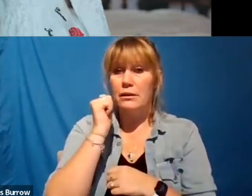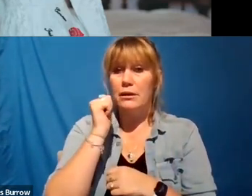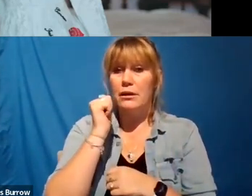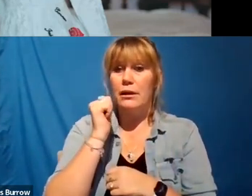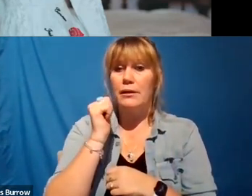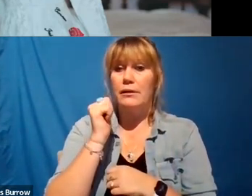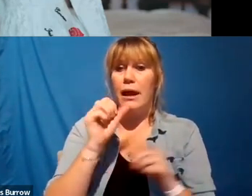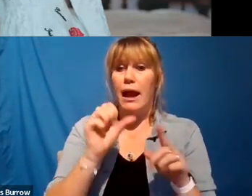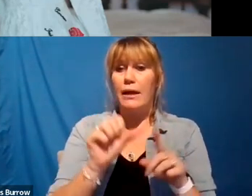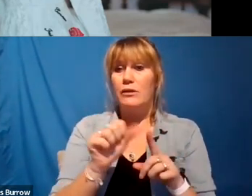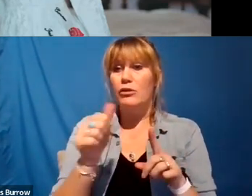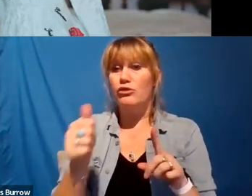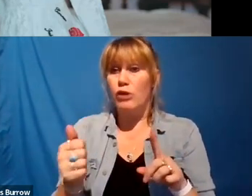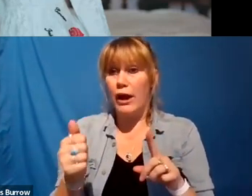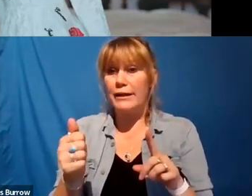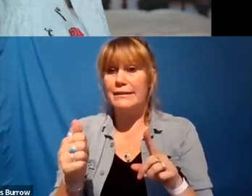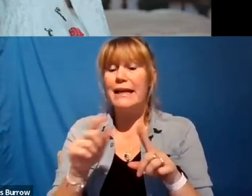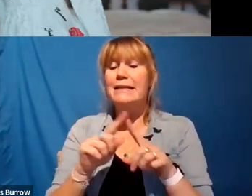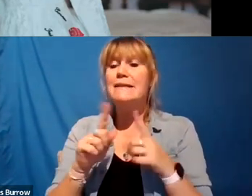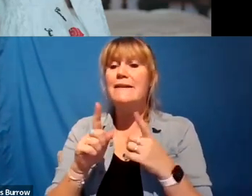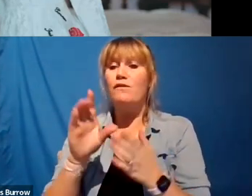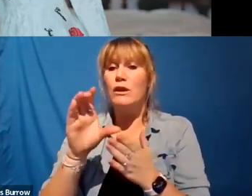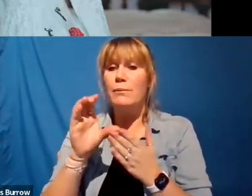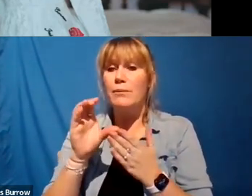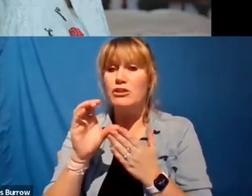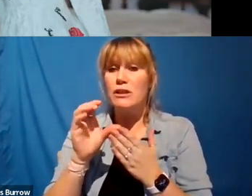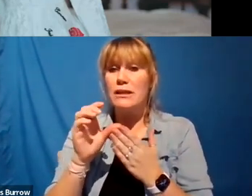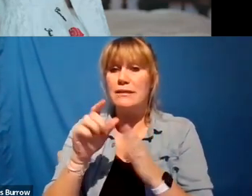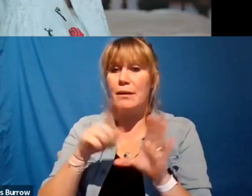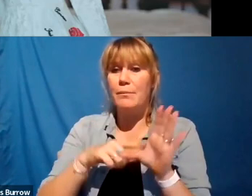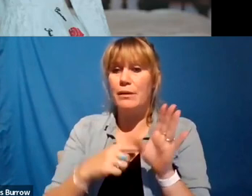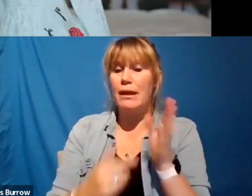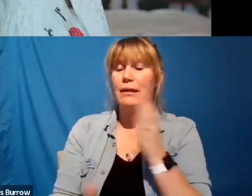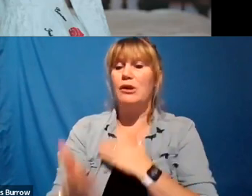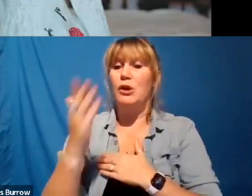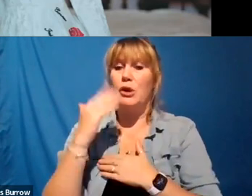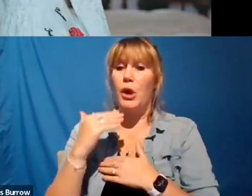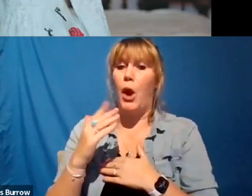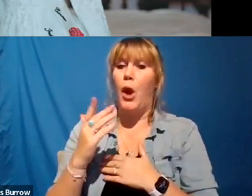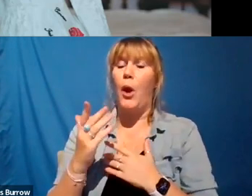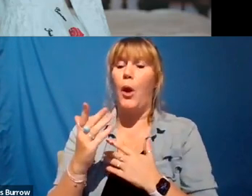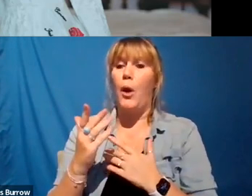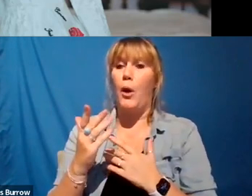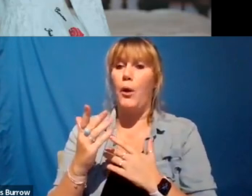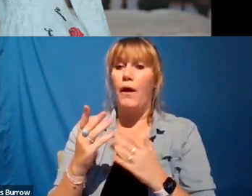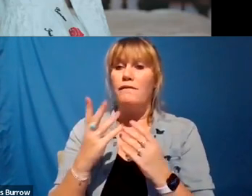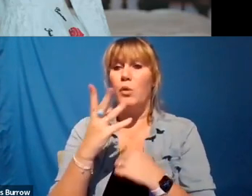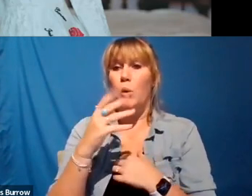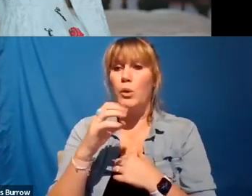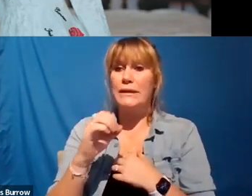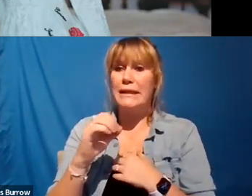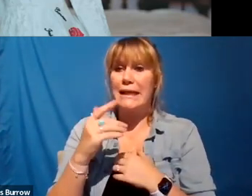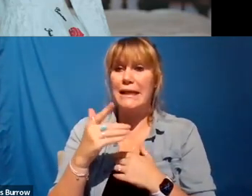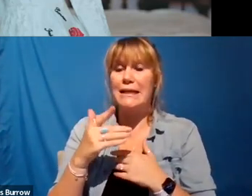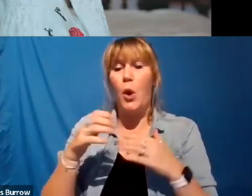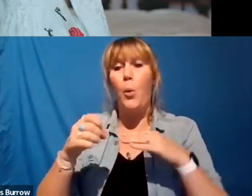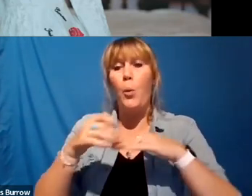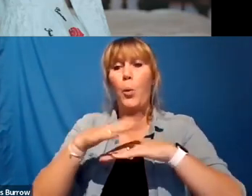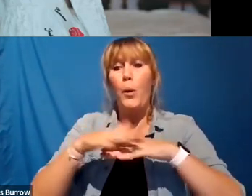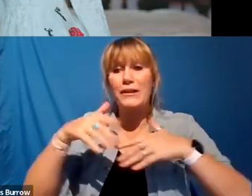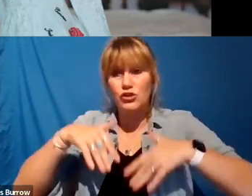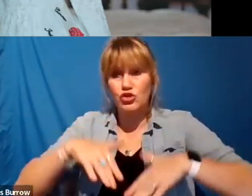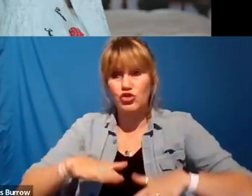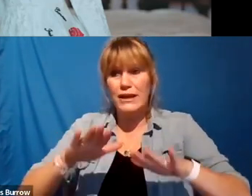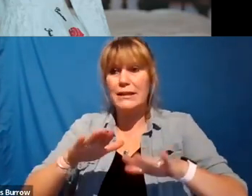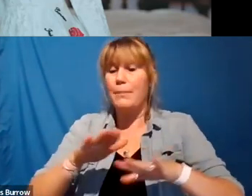another commission I did some years ago of a wedding dress, a 40s wedding dress, not actually for a wedding, for a